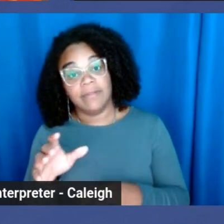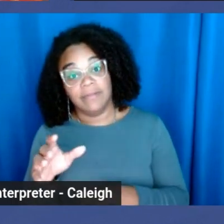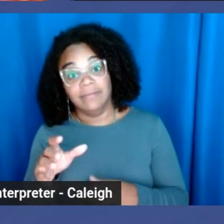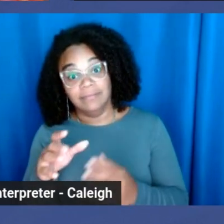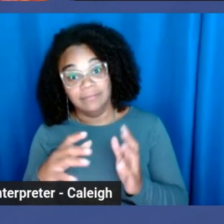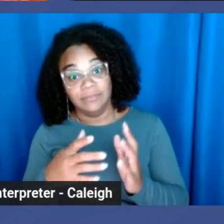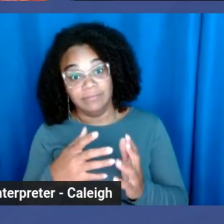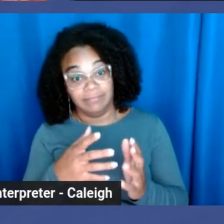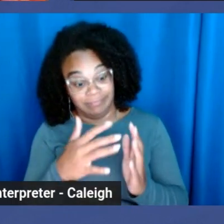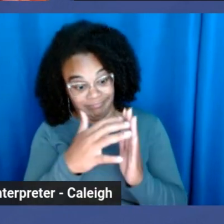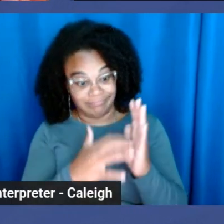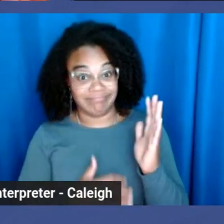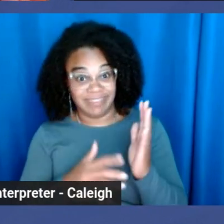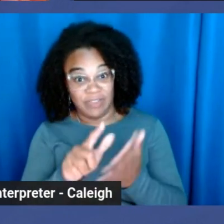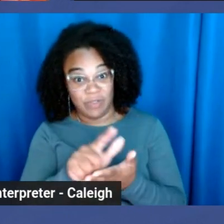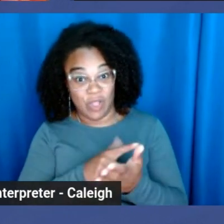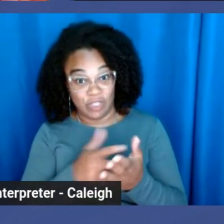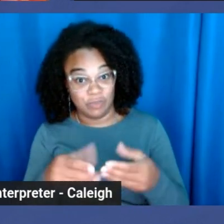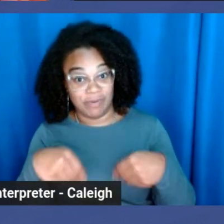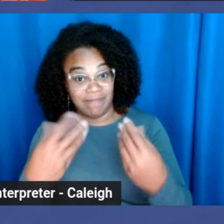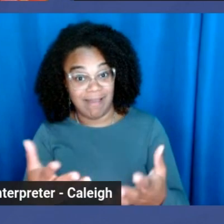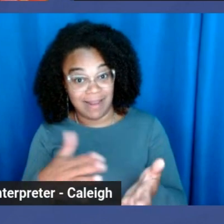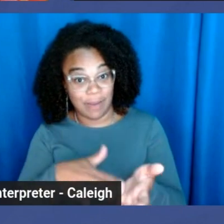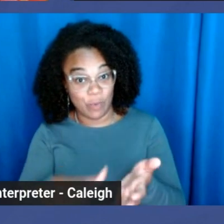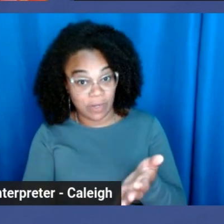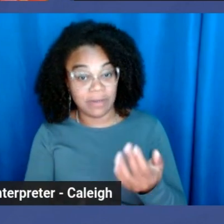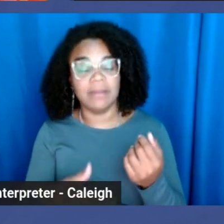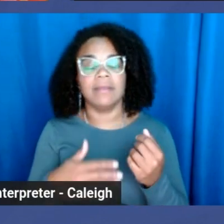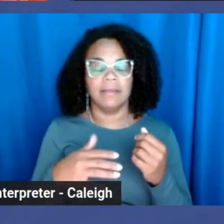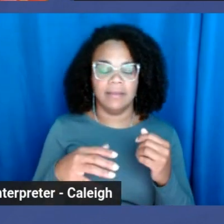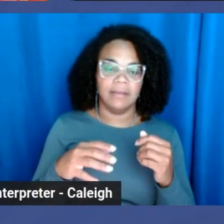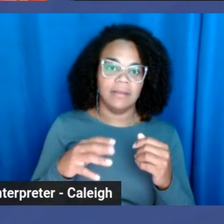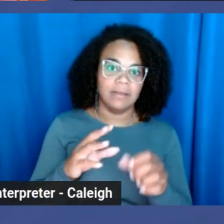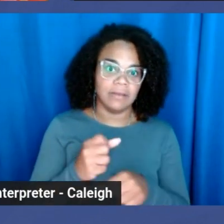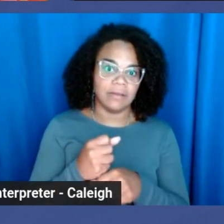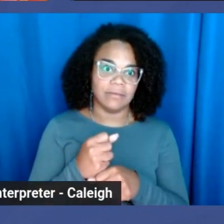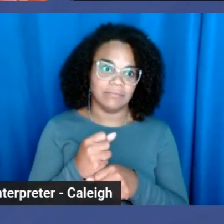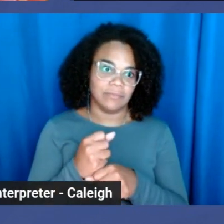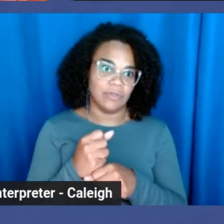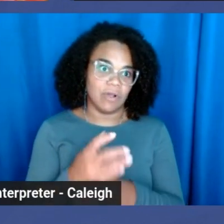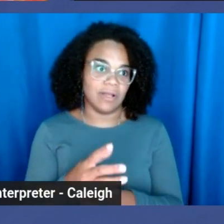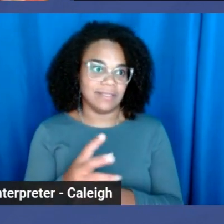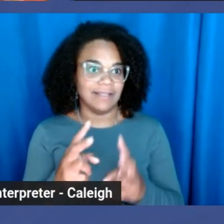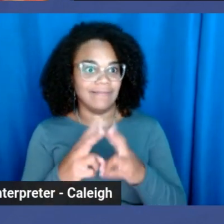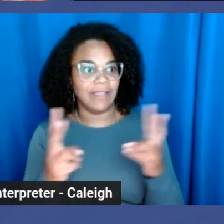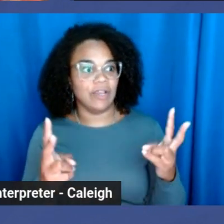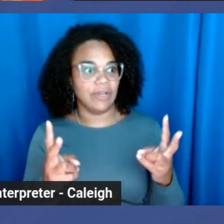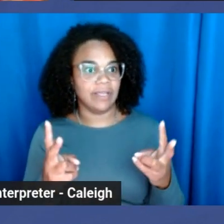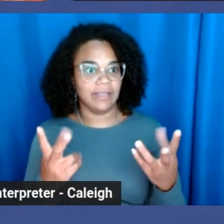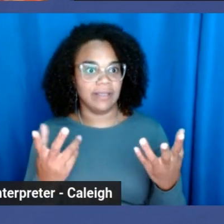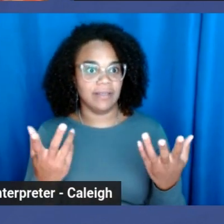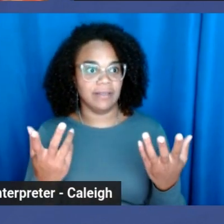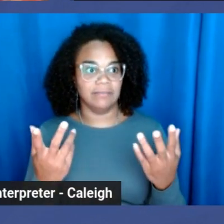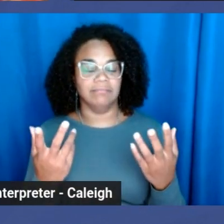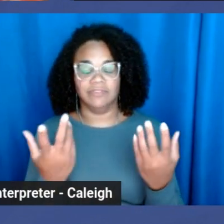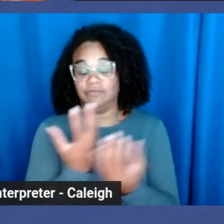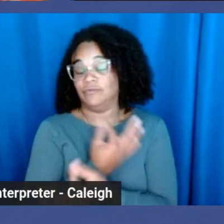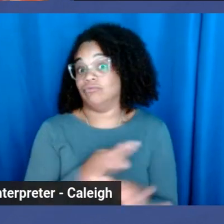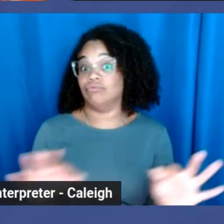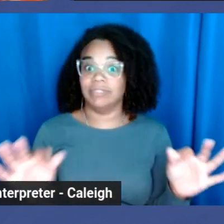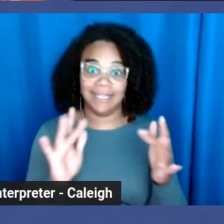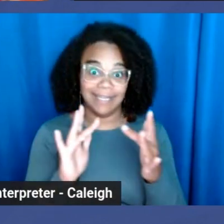statute providing that immunity created a very robust and free internet for many